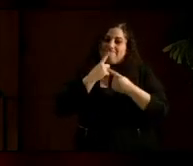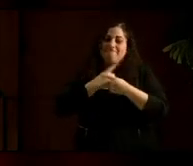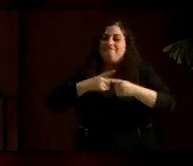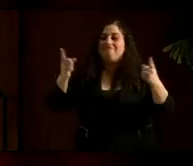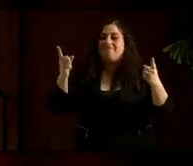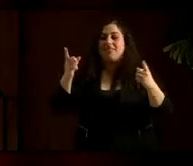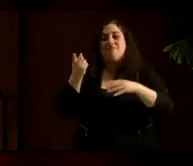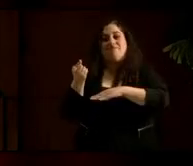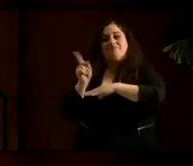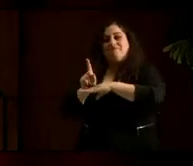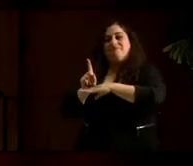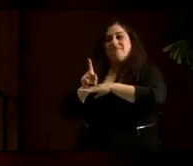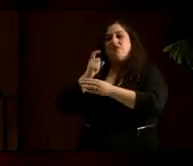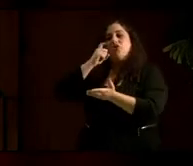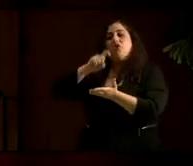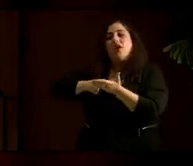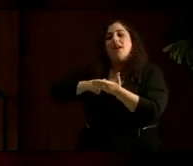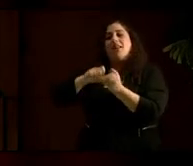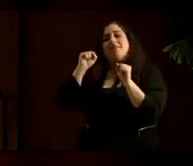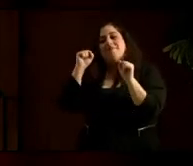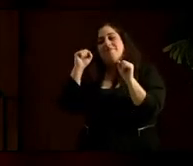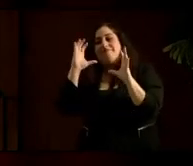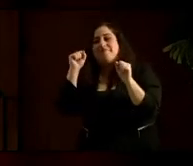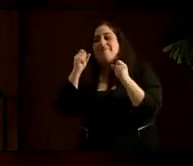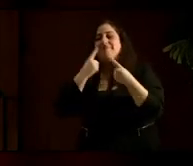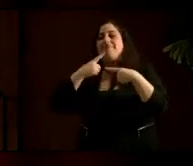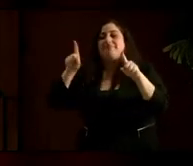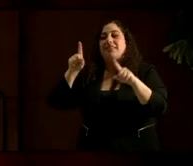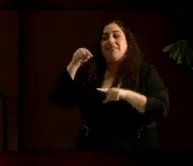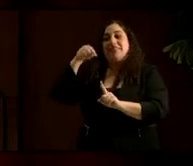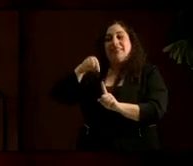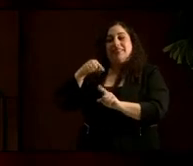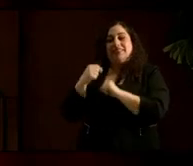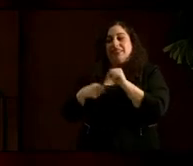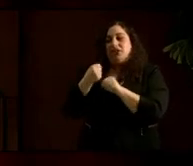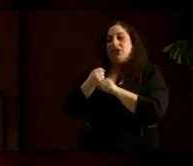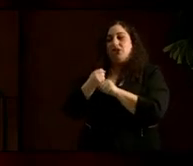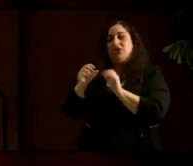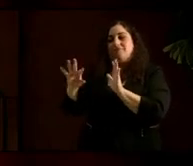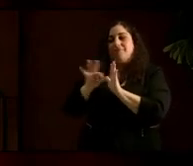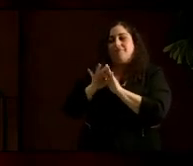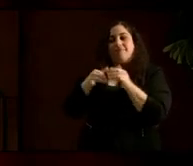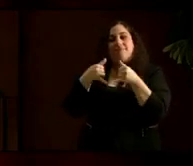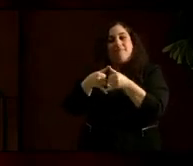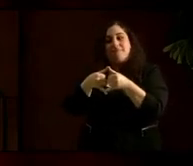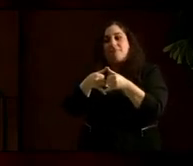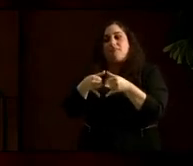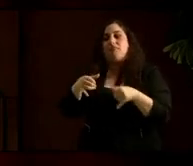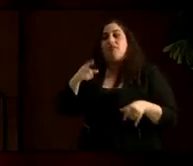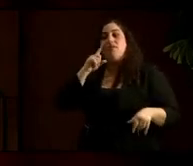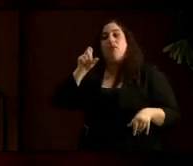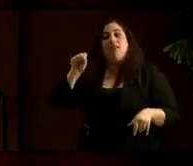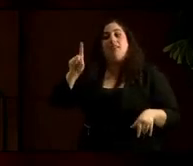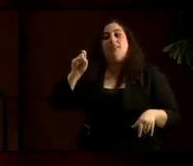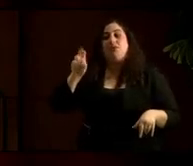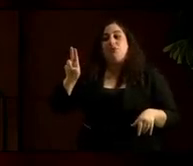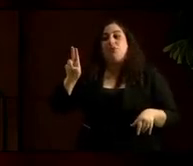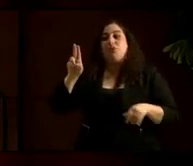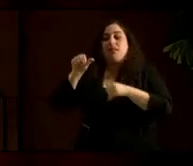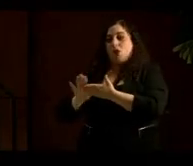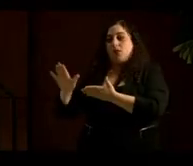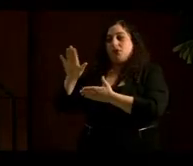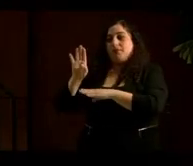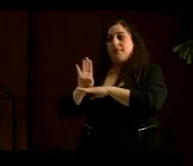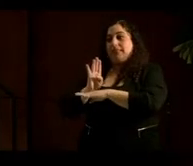recognize remarkable achievements of this year's recipients of the San Diego State University Alumni Distinguished Faculty